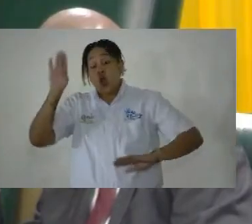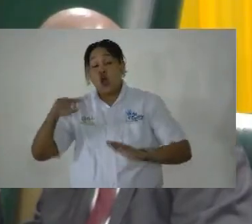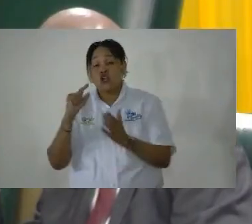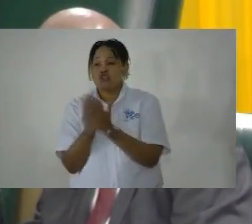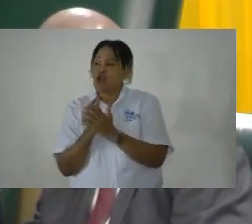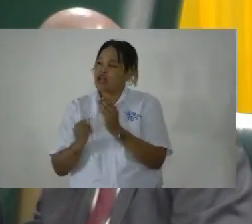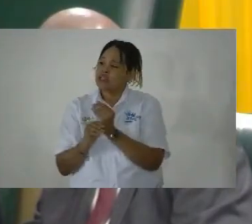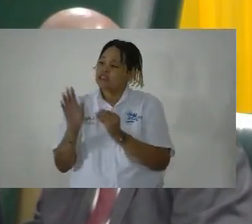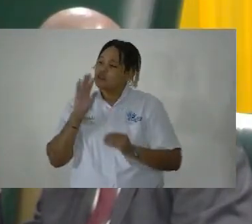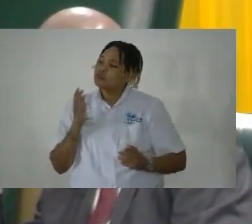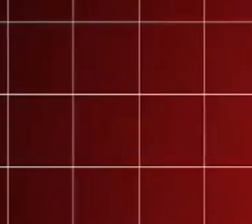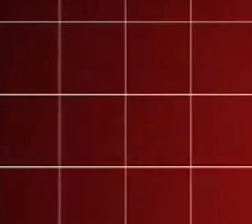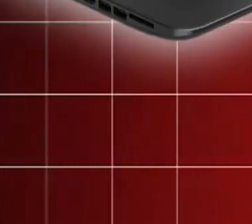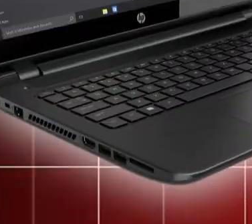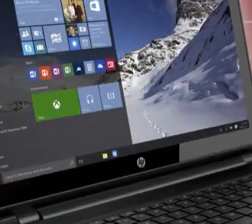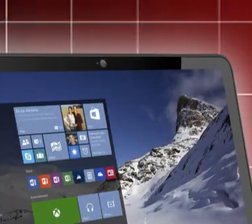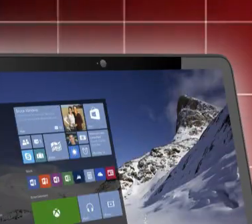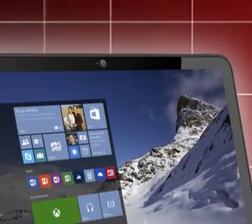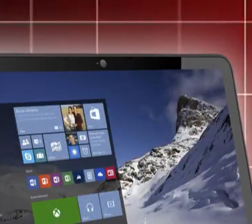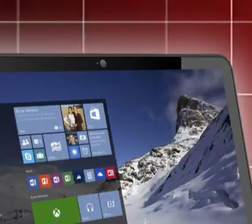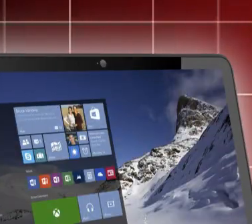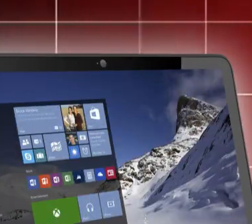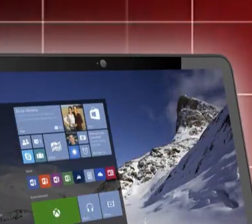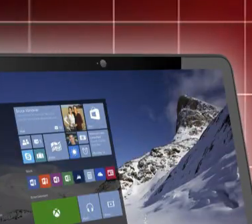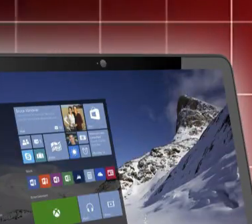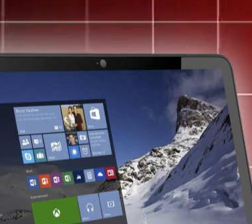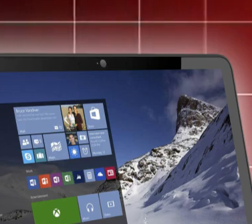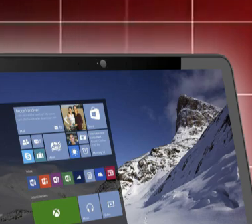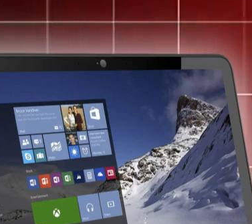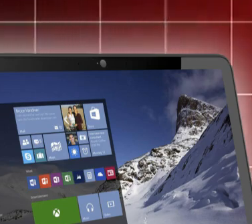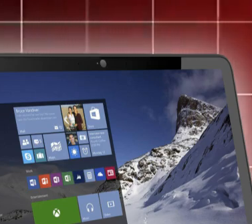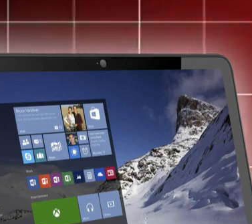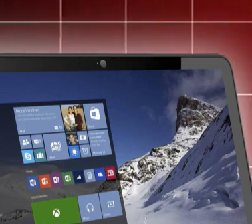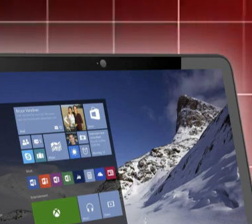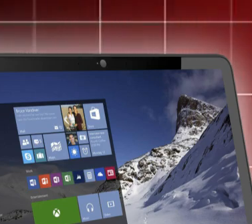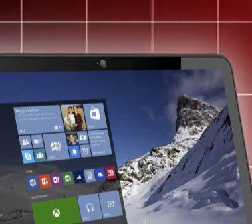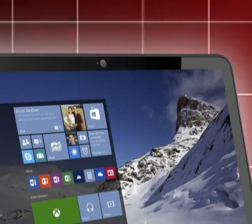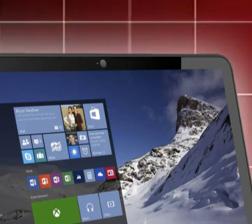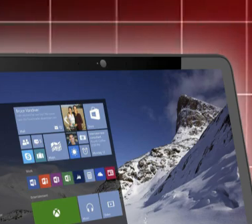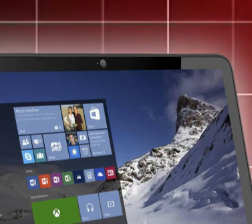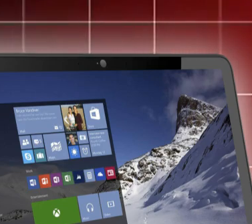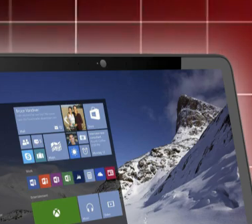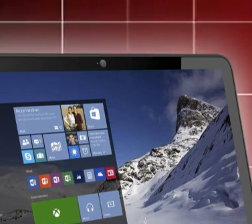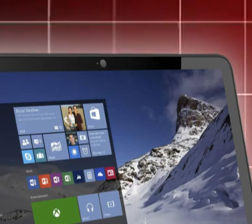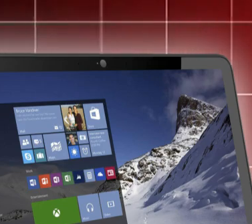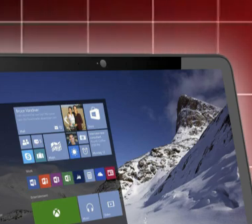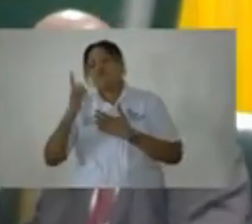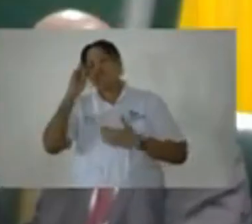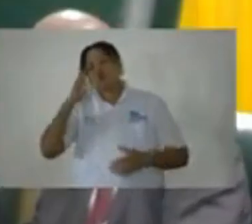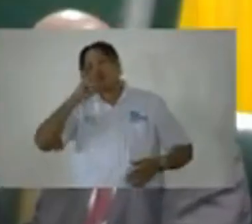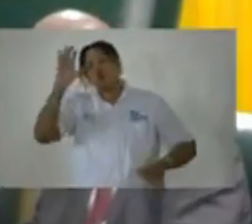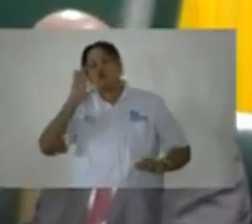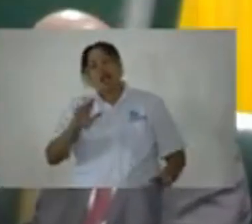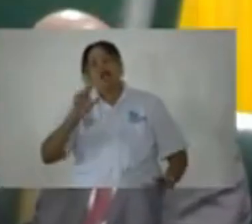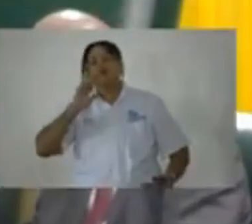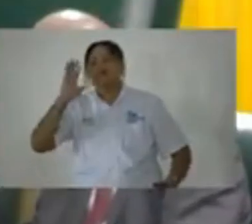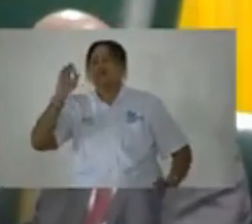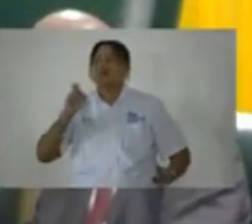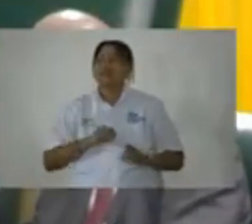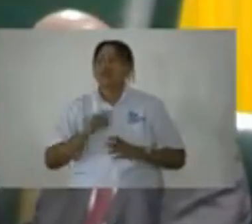graduates will receive either a laptop or a tablet to further their digital literacy skills. Mr. Speaker,